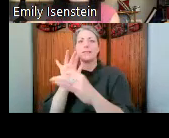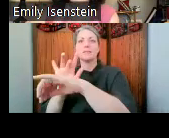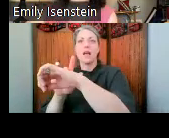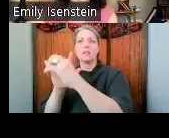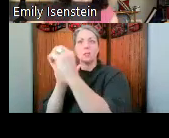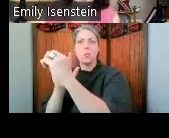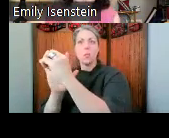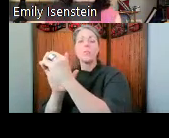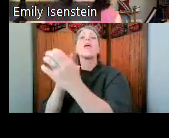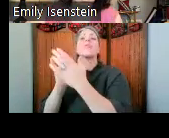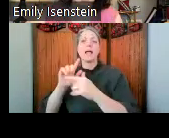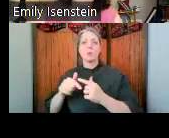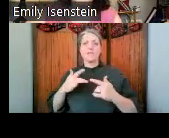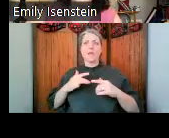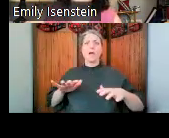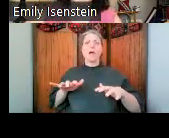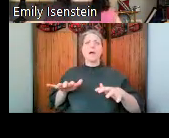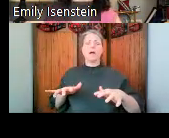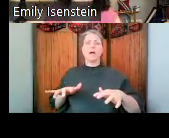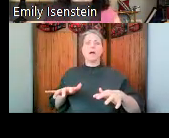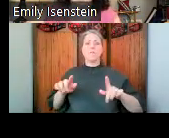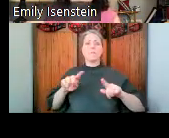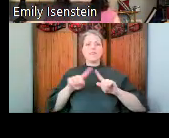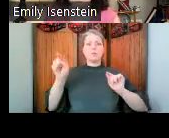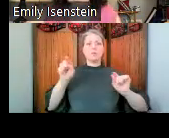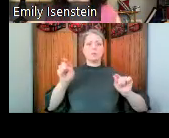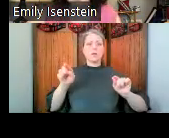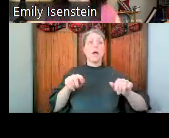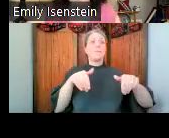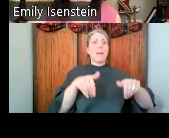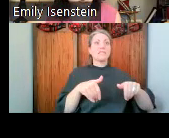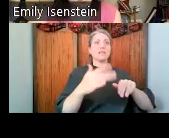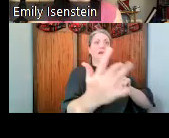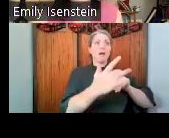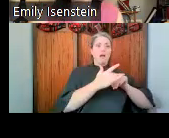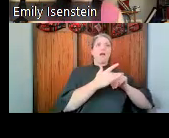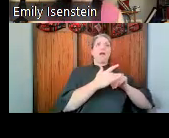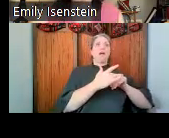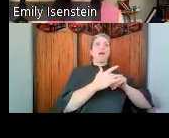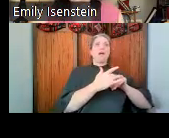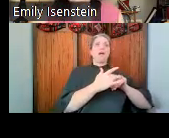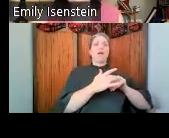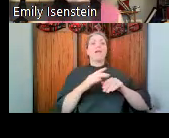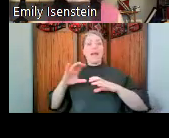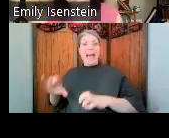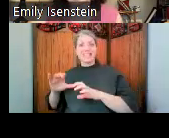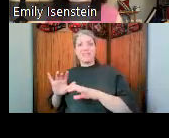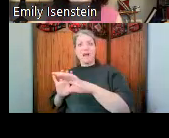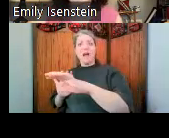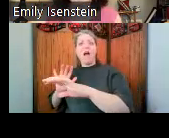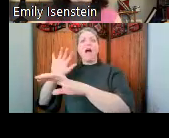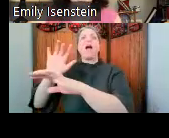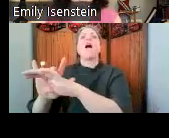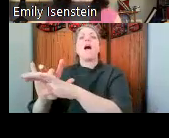shape, that's when they feel the vibration. So the passive condition is externally initiated, and the active condition